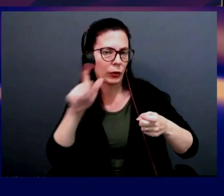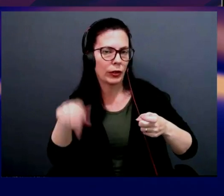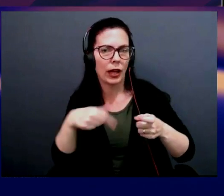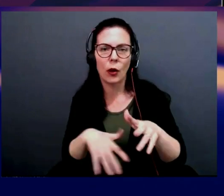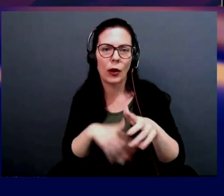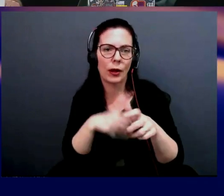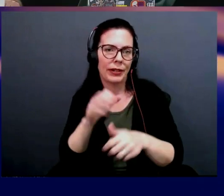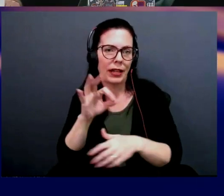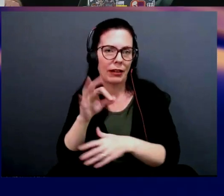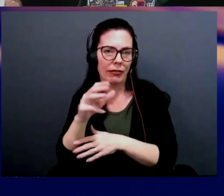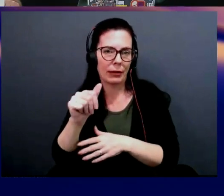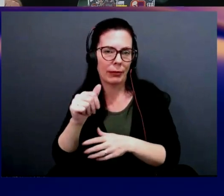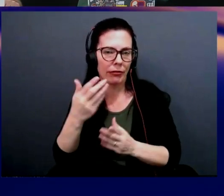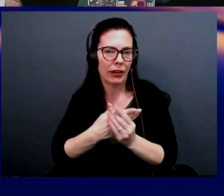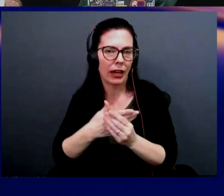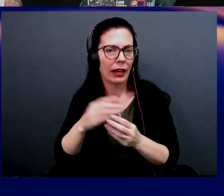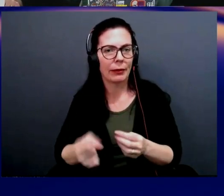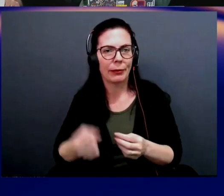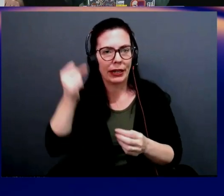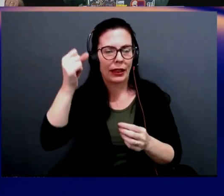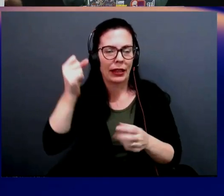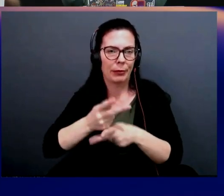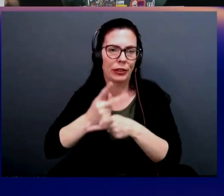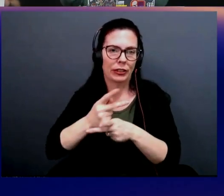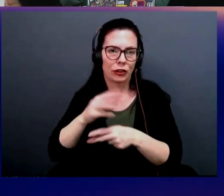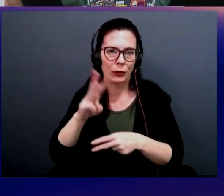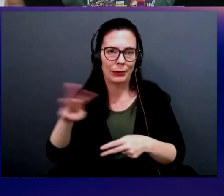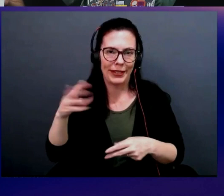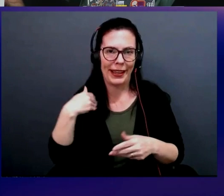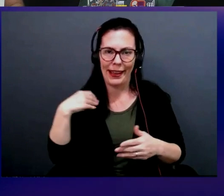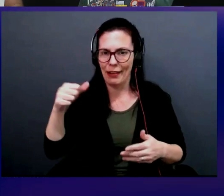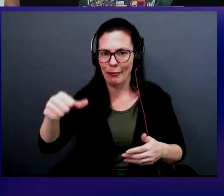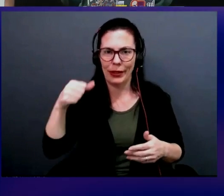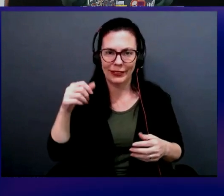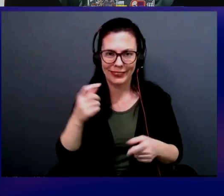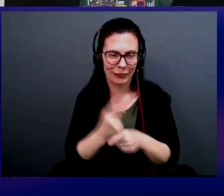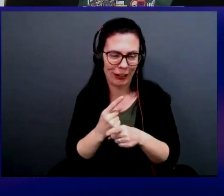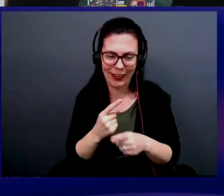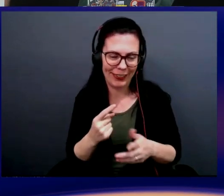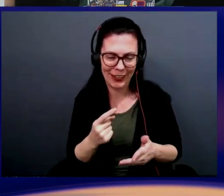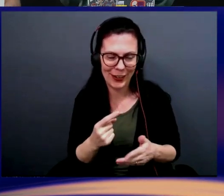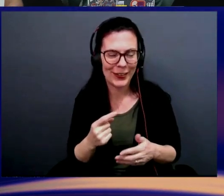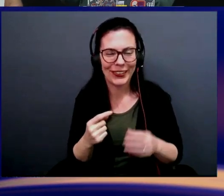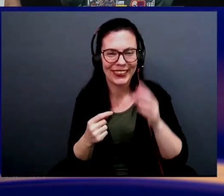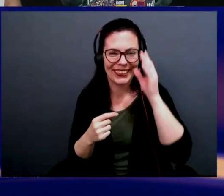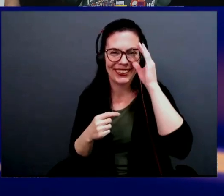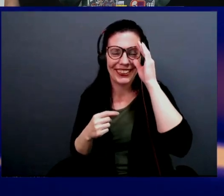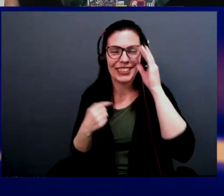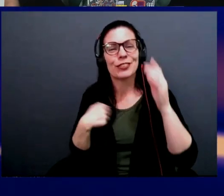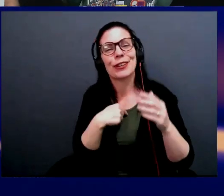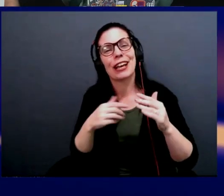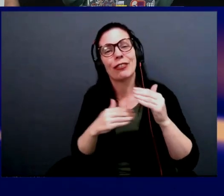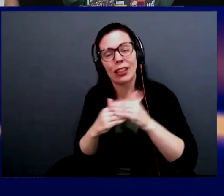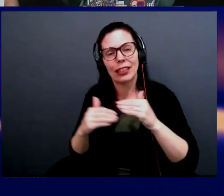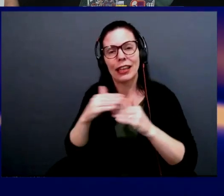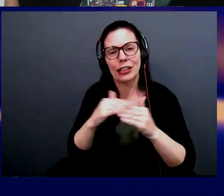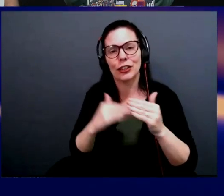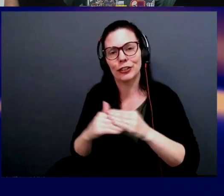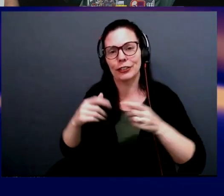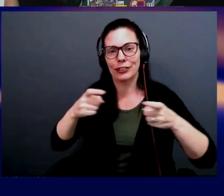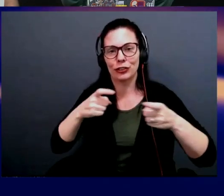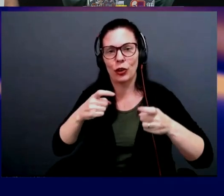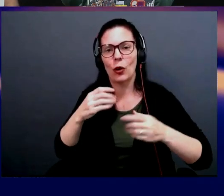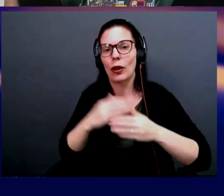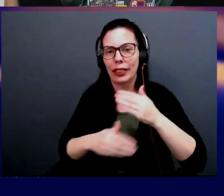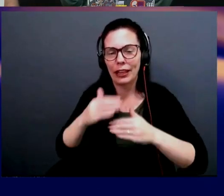and immediately like a production website has like pink buttons, you know? Yeah, right. Like we have like, you know, kind of layers of control and layers of like